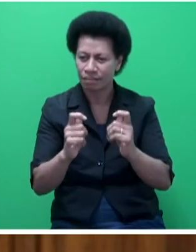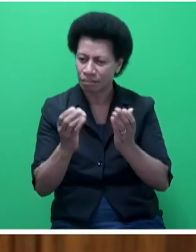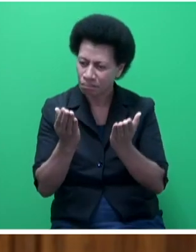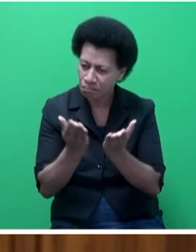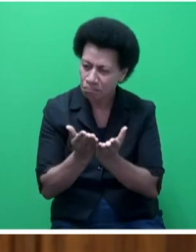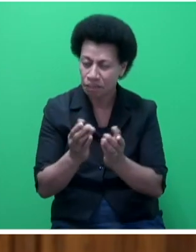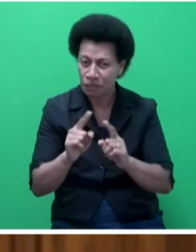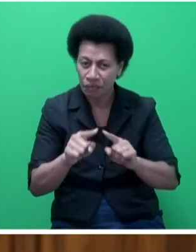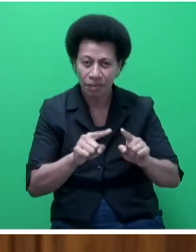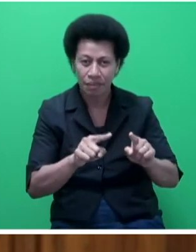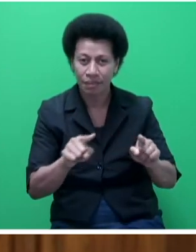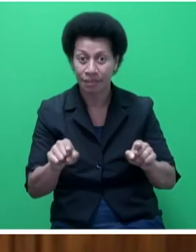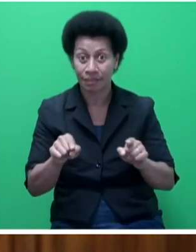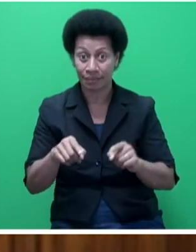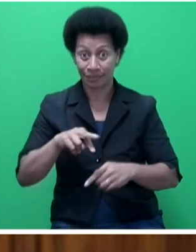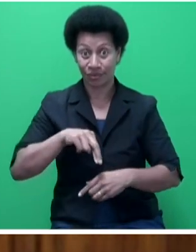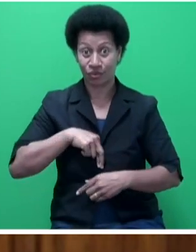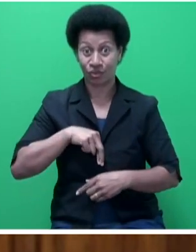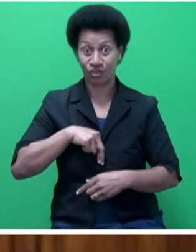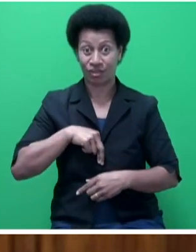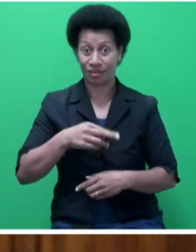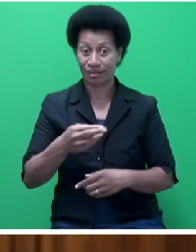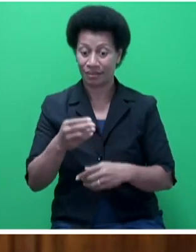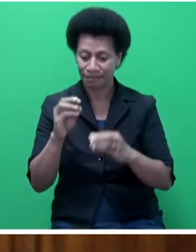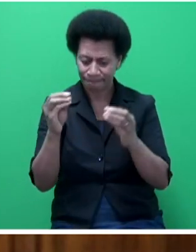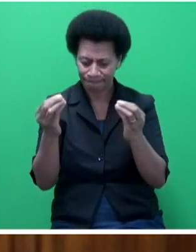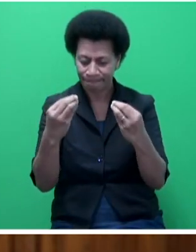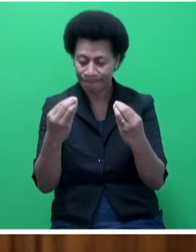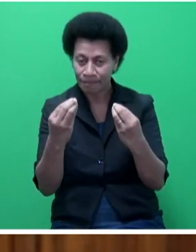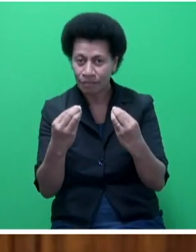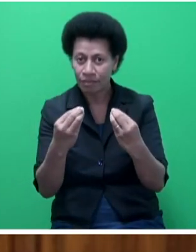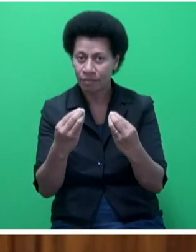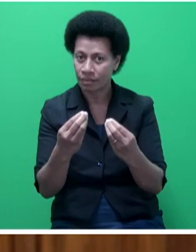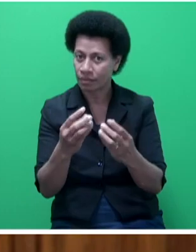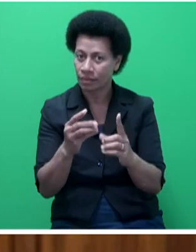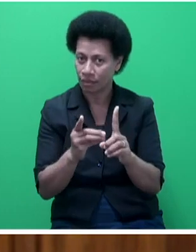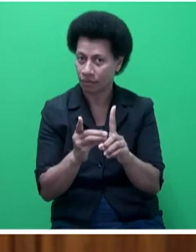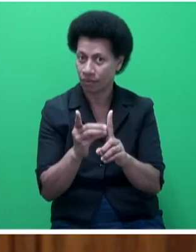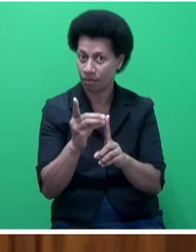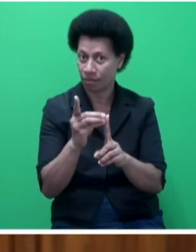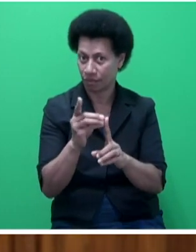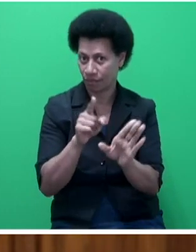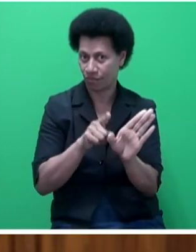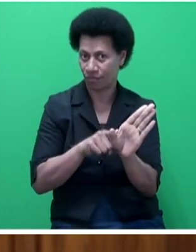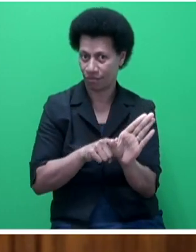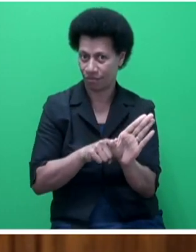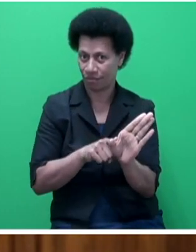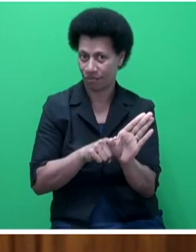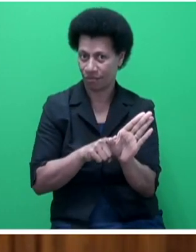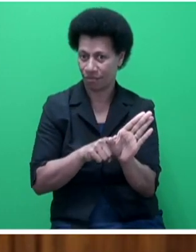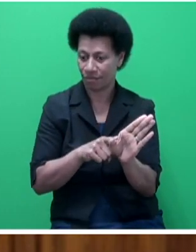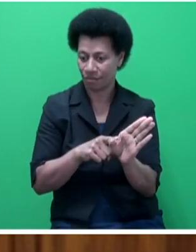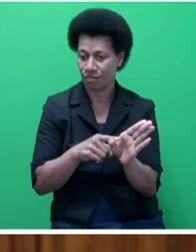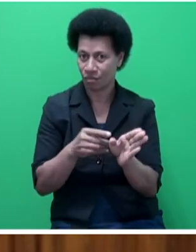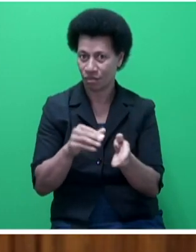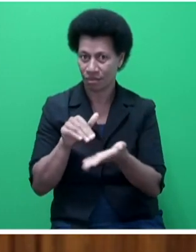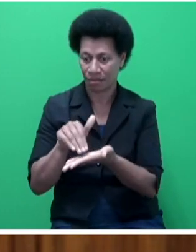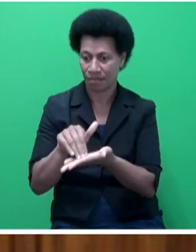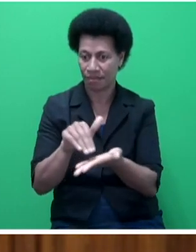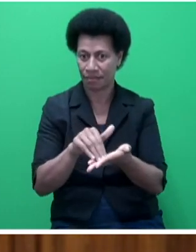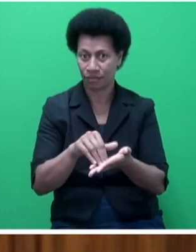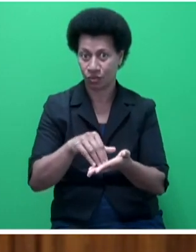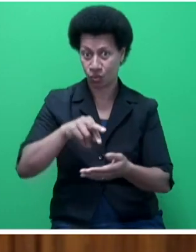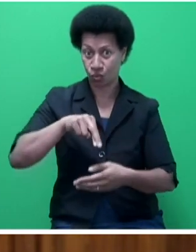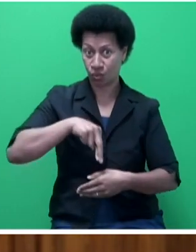and religious teachings have a crucial role in the development of our youth. I appeal to the religious organizations